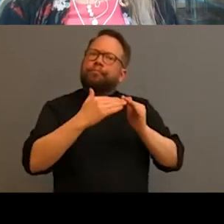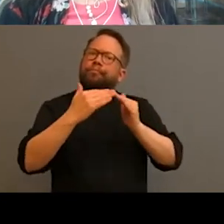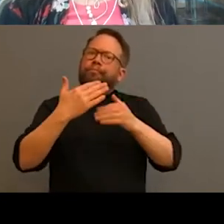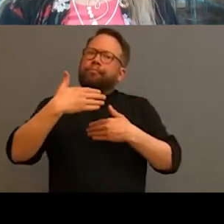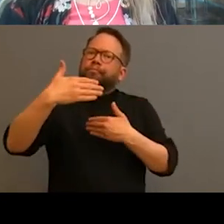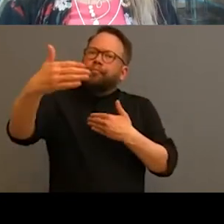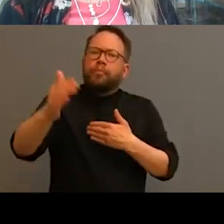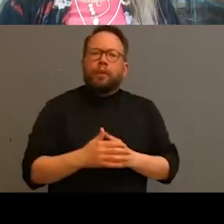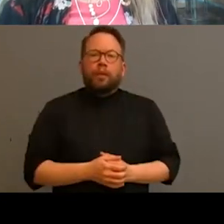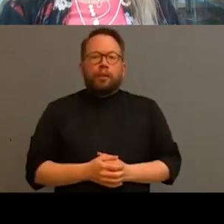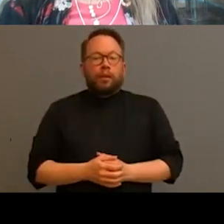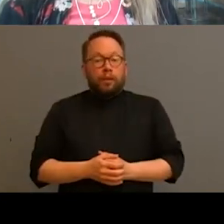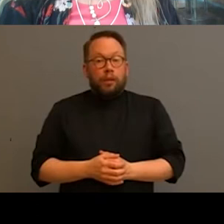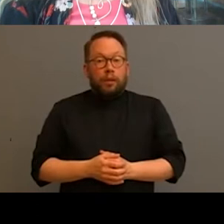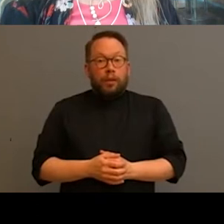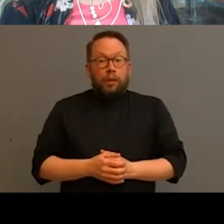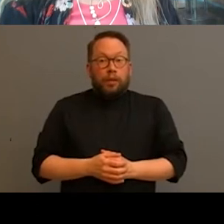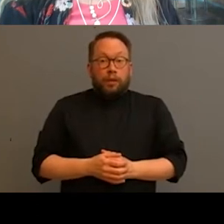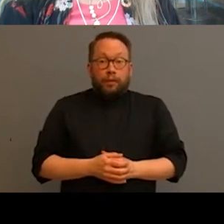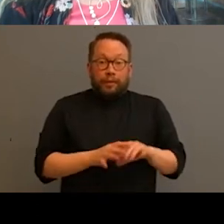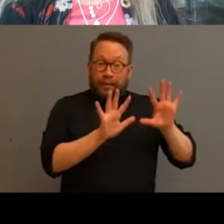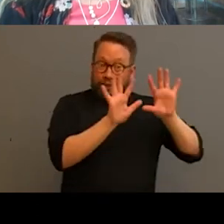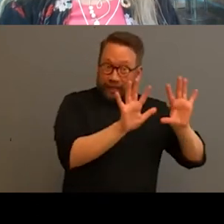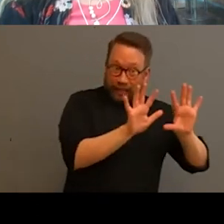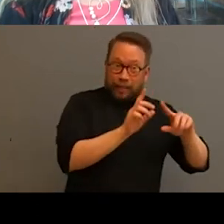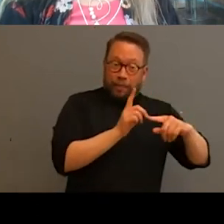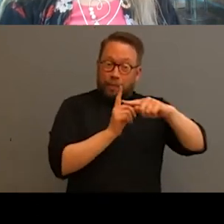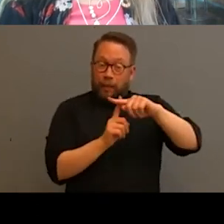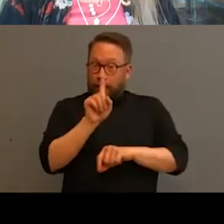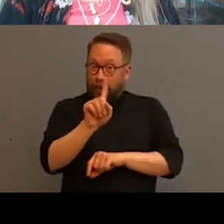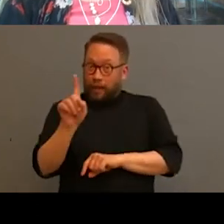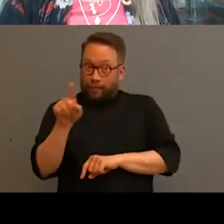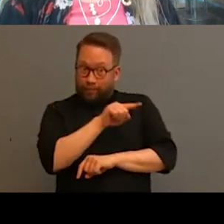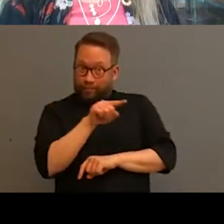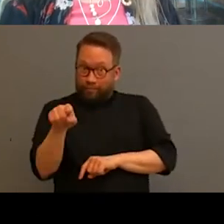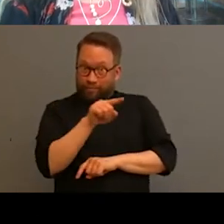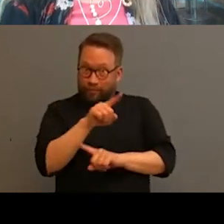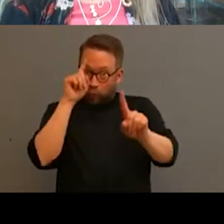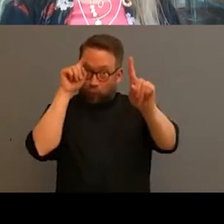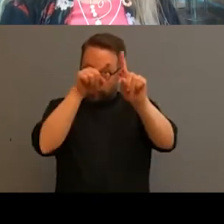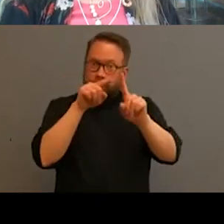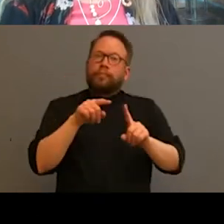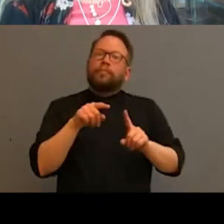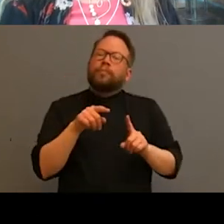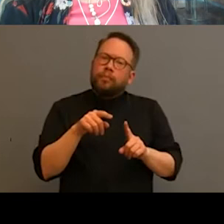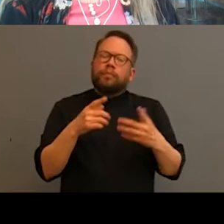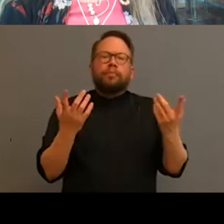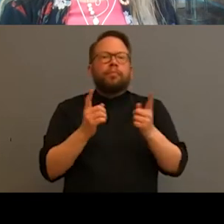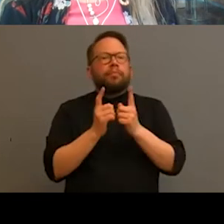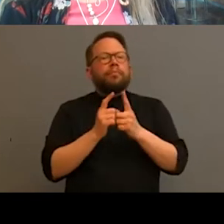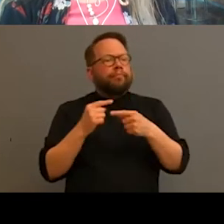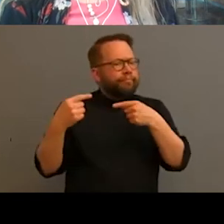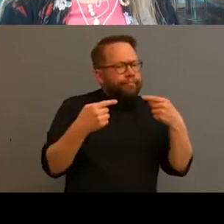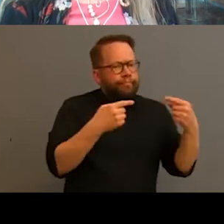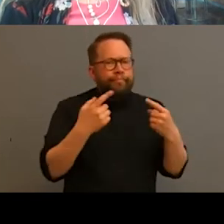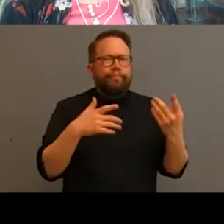are involved when you discuss housing. Article 9 in